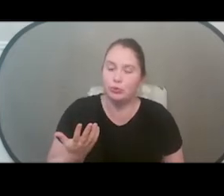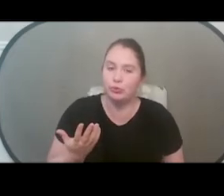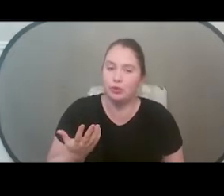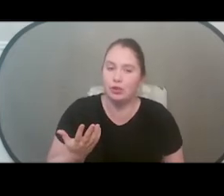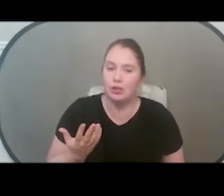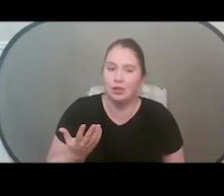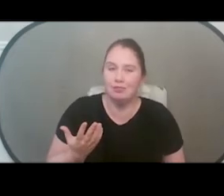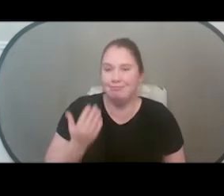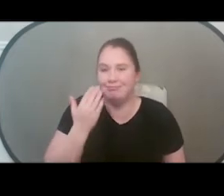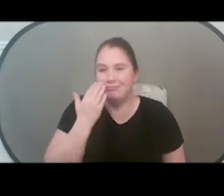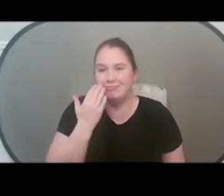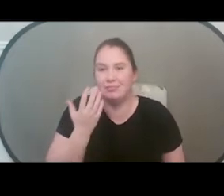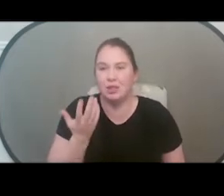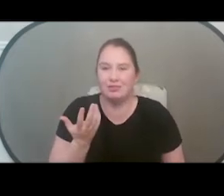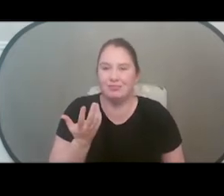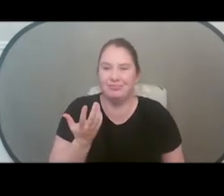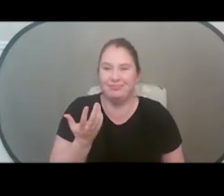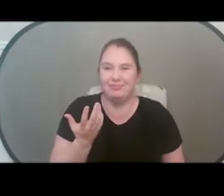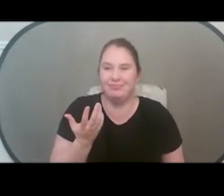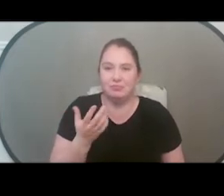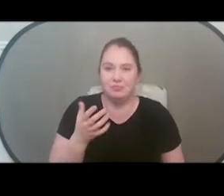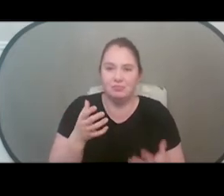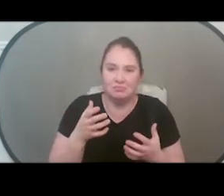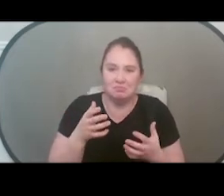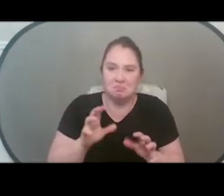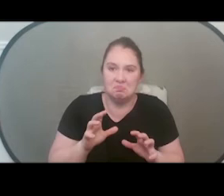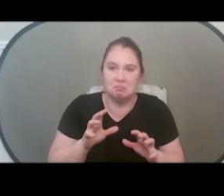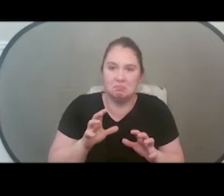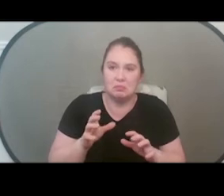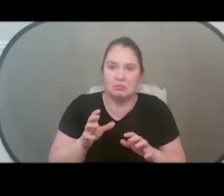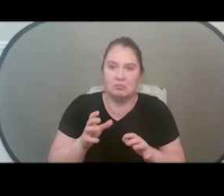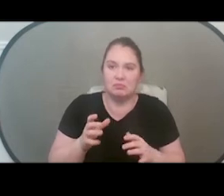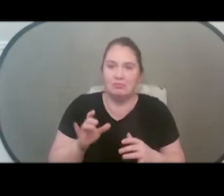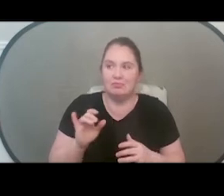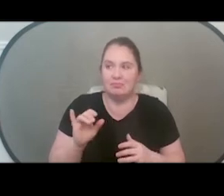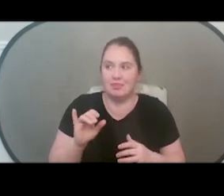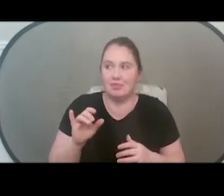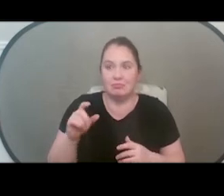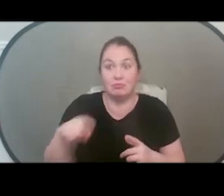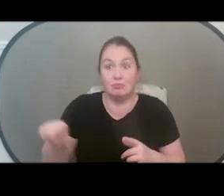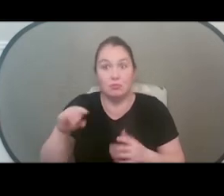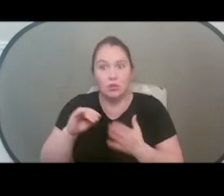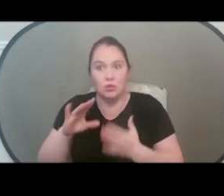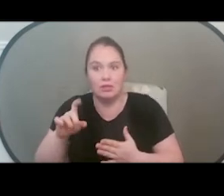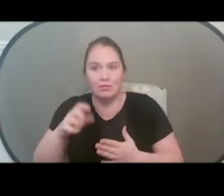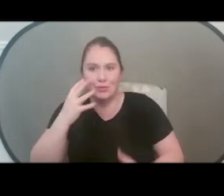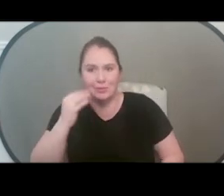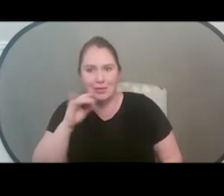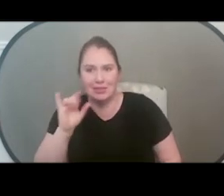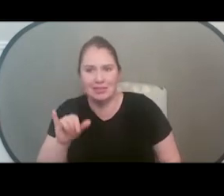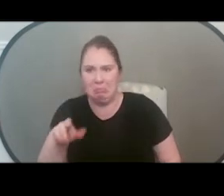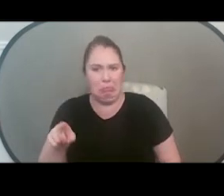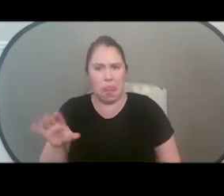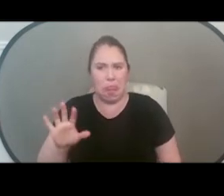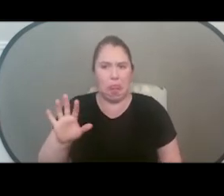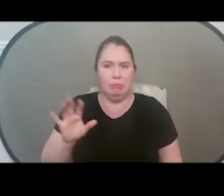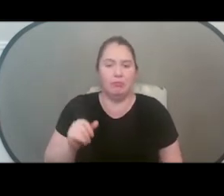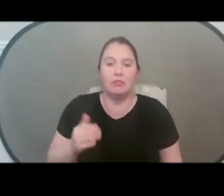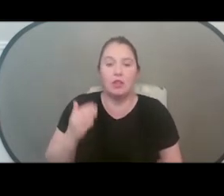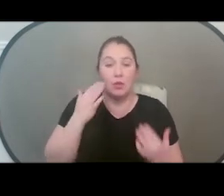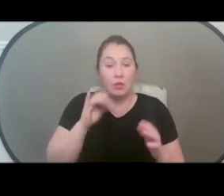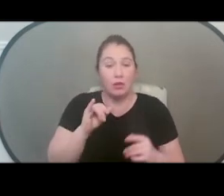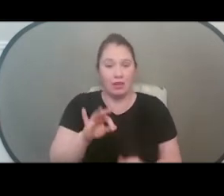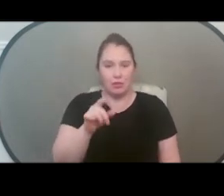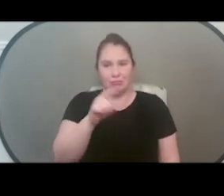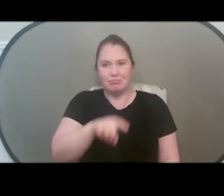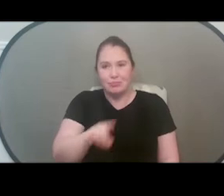That I just wouldn't want to put on those kids. Yeah, that makes I don't sense. know if any of y'all would feel this way. I